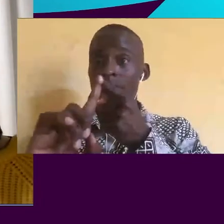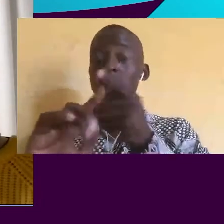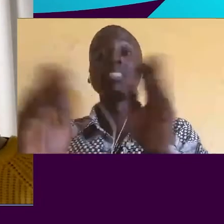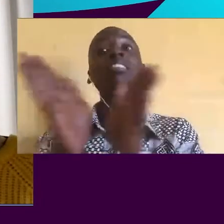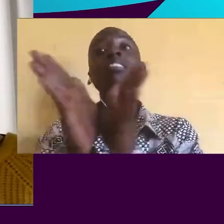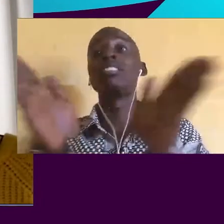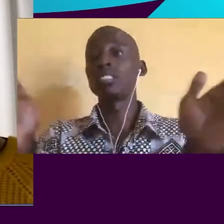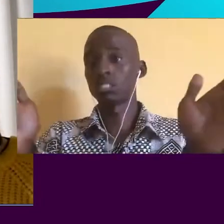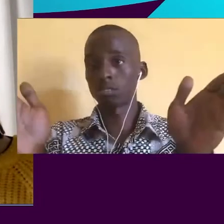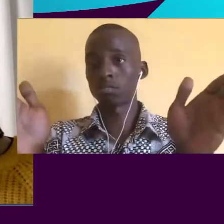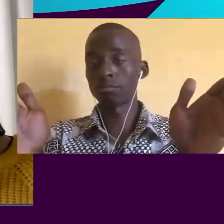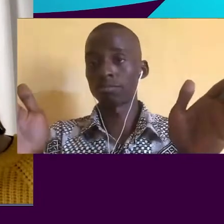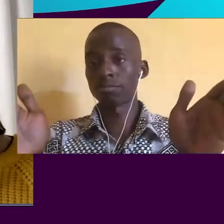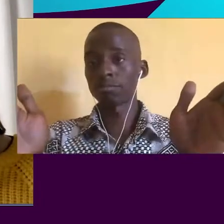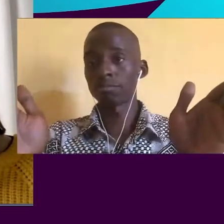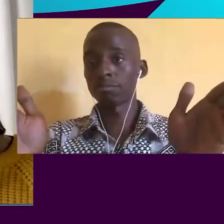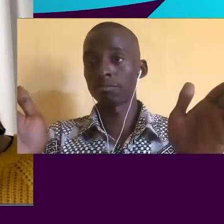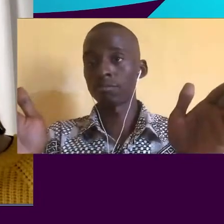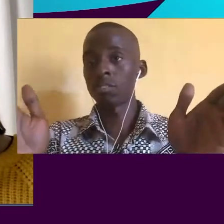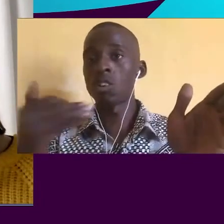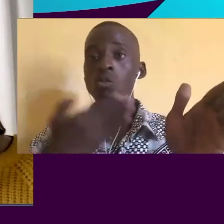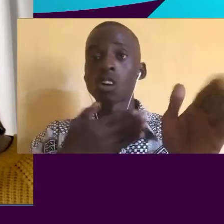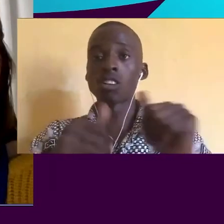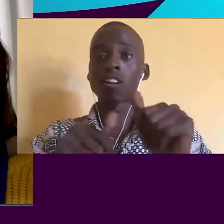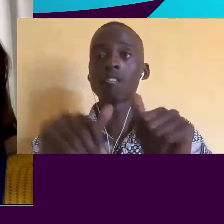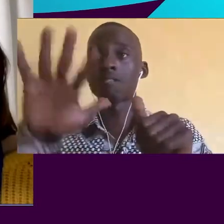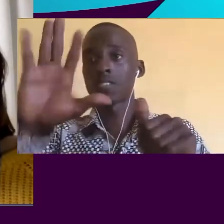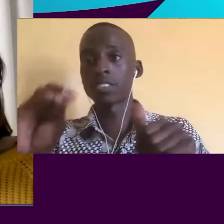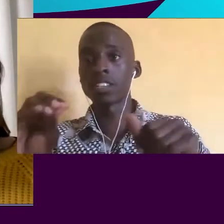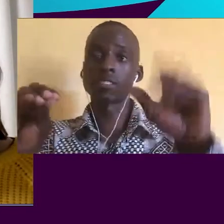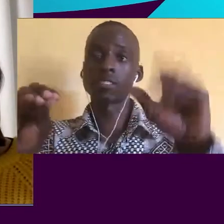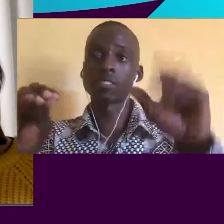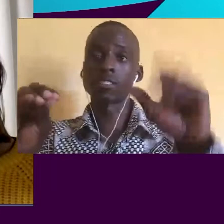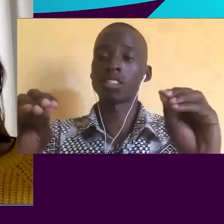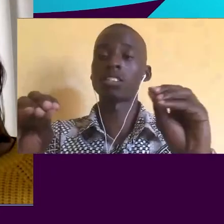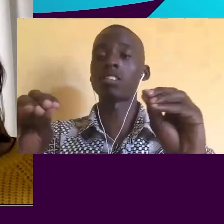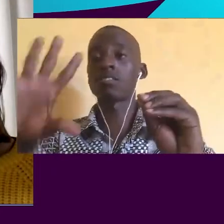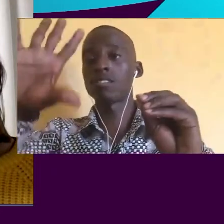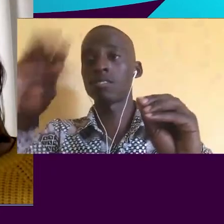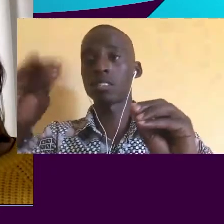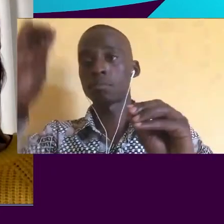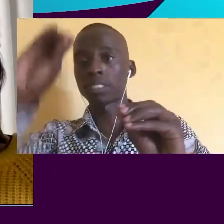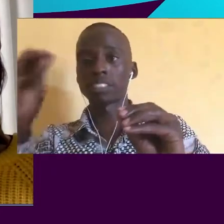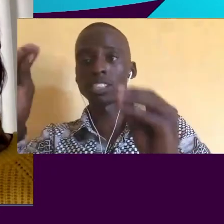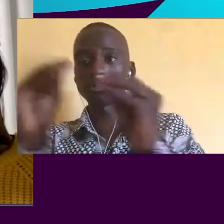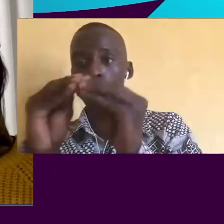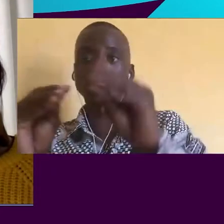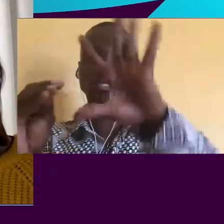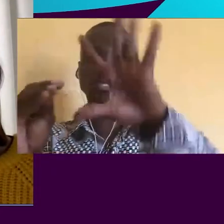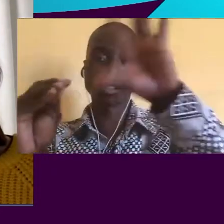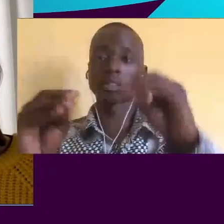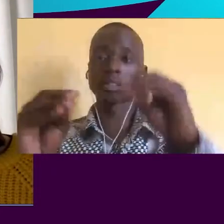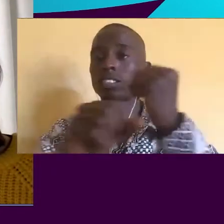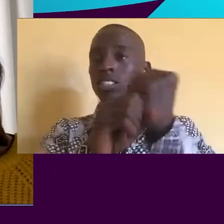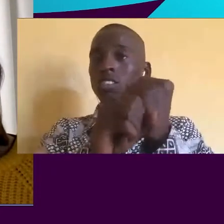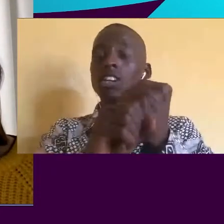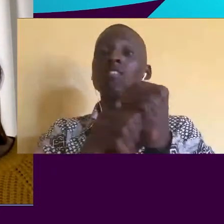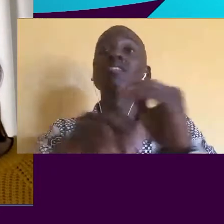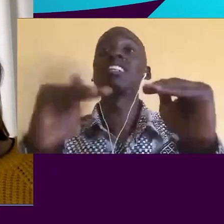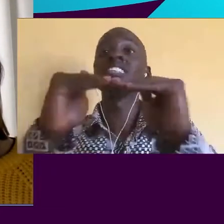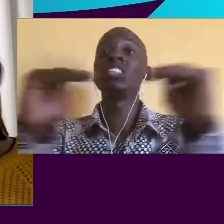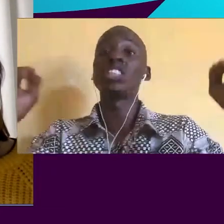have 50% women and girls and 50% men and boys, so that we have that gender equality. But we